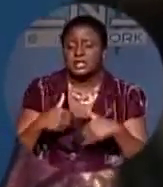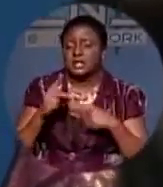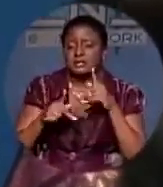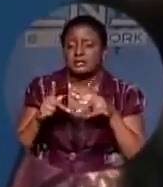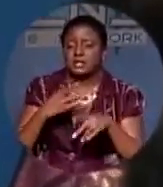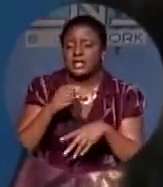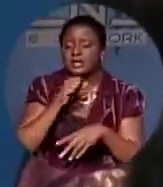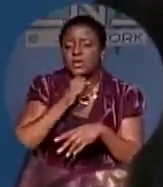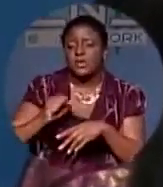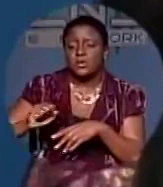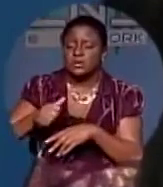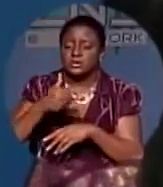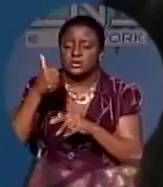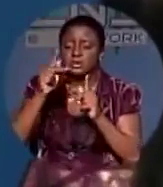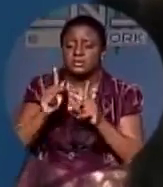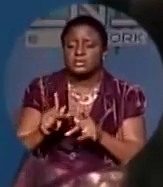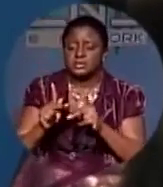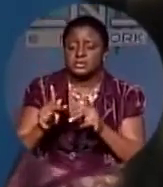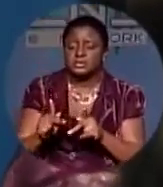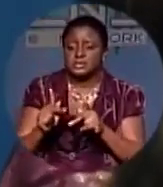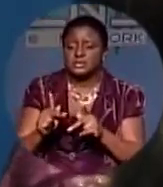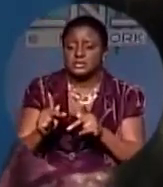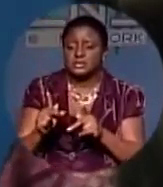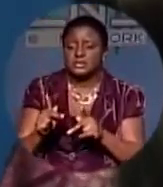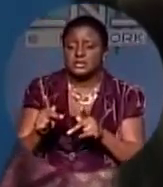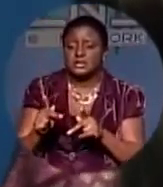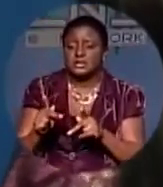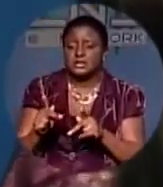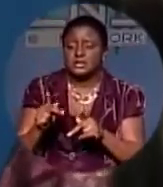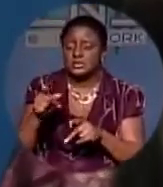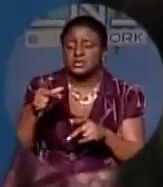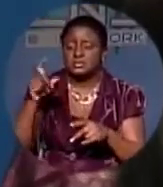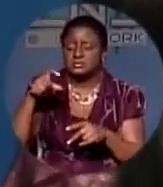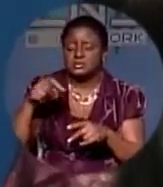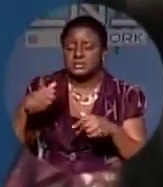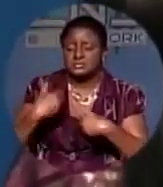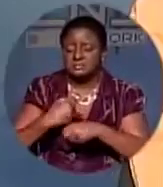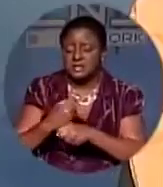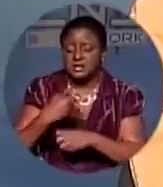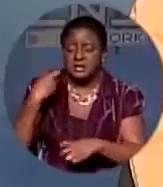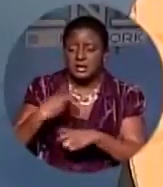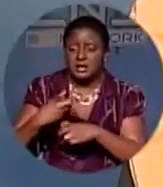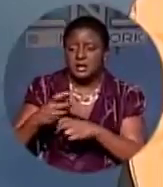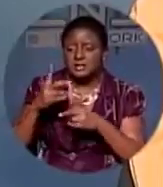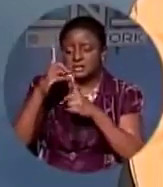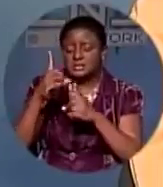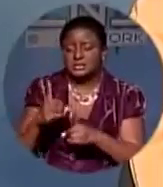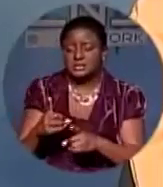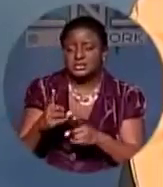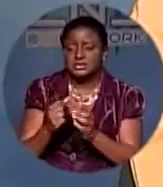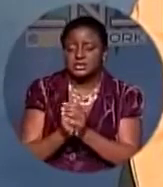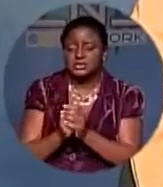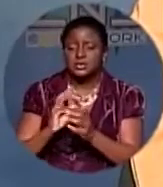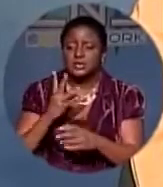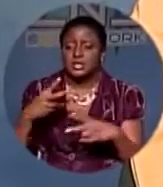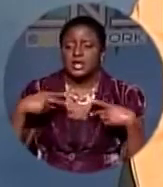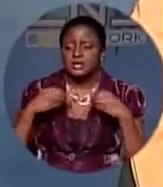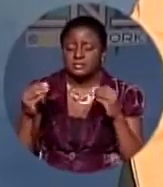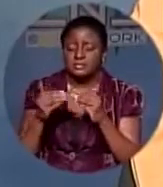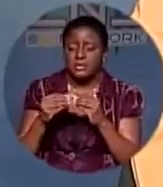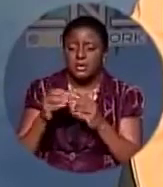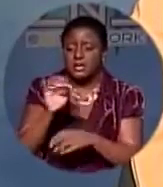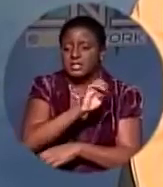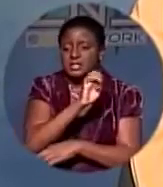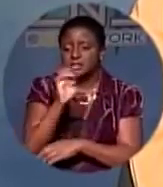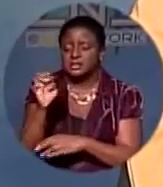earth, you have decisions you have to make, tough decisions that can affect how the rest of your life turns out. We've got more Easter holiday